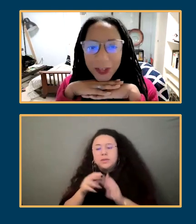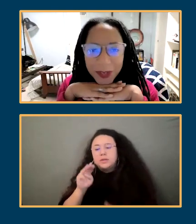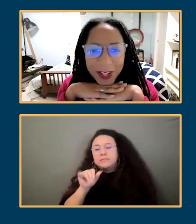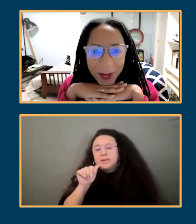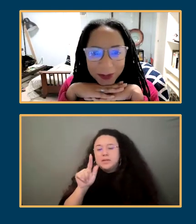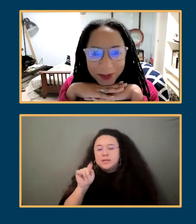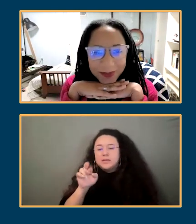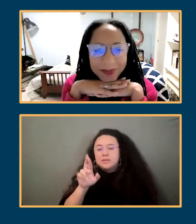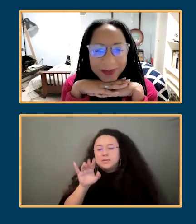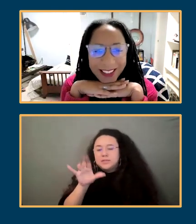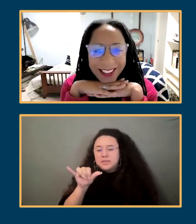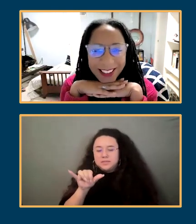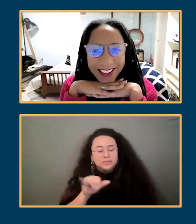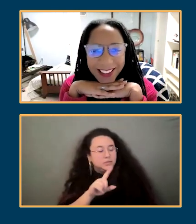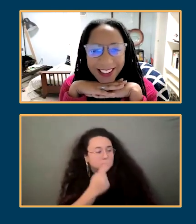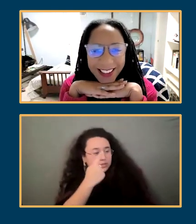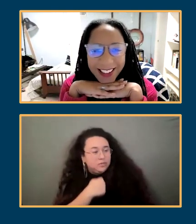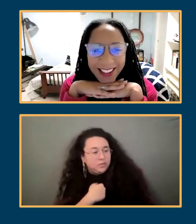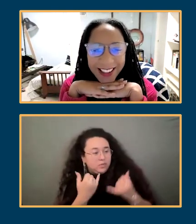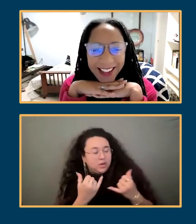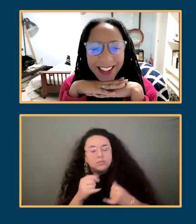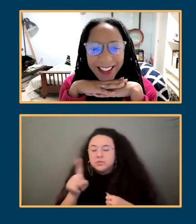now? That's for you, you know. Okay.